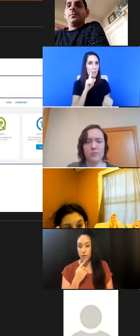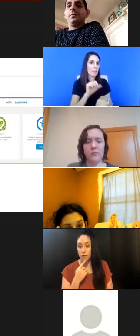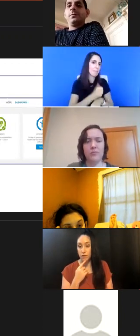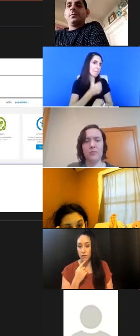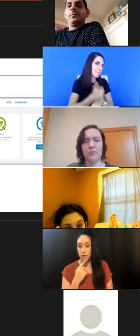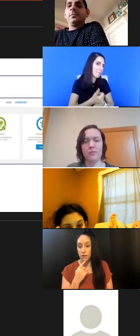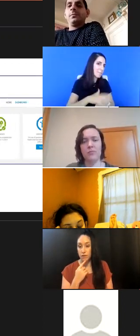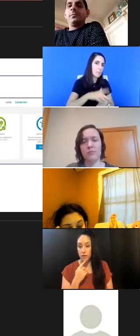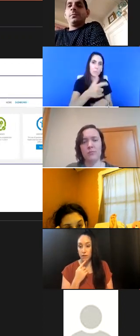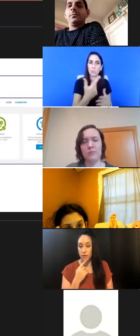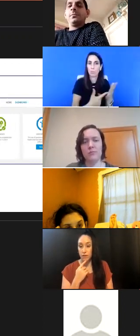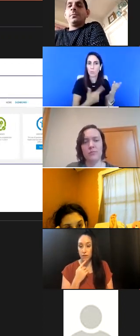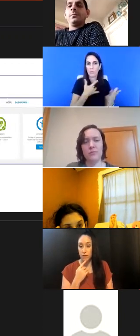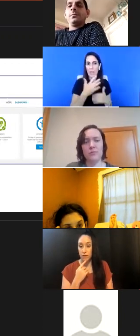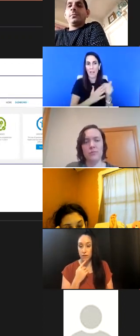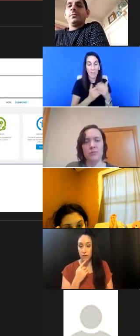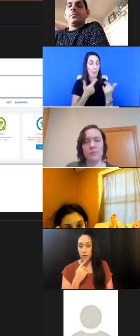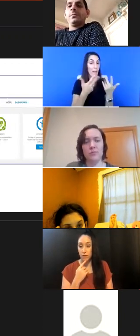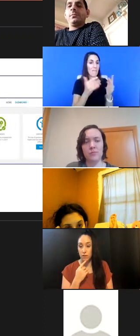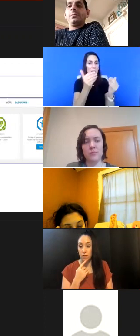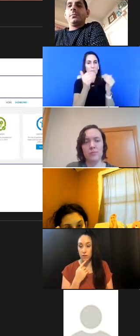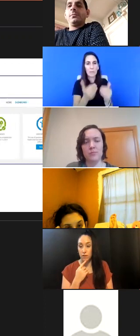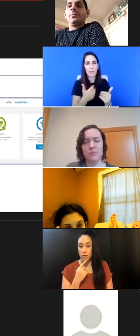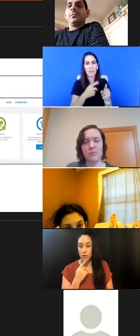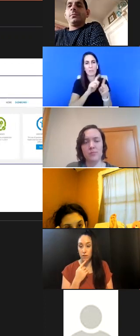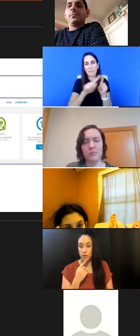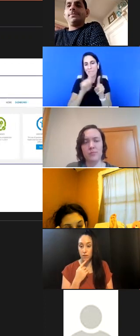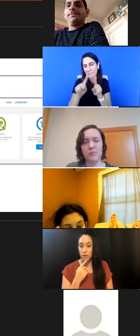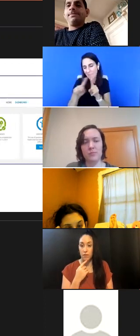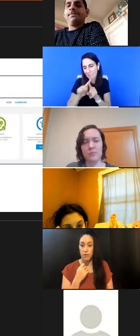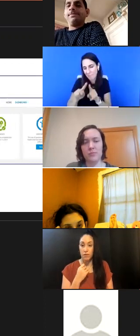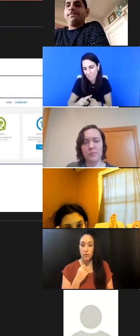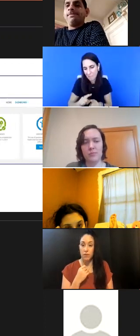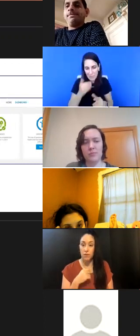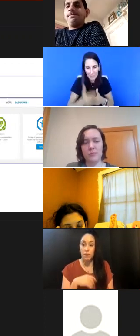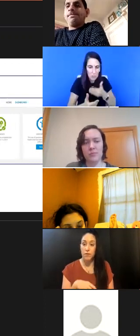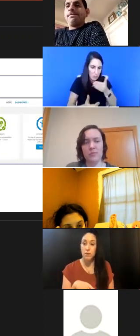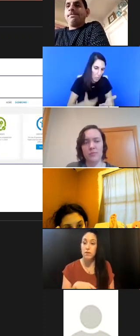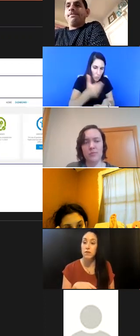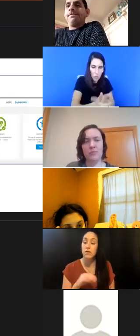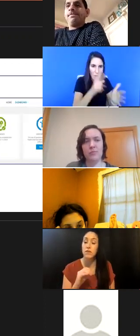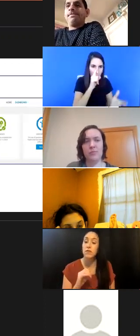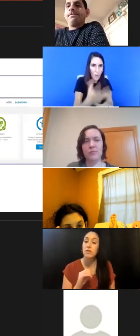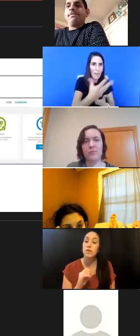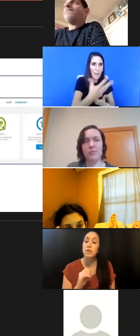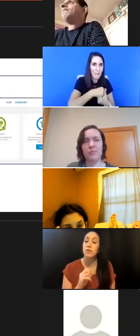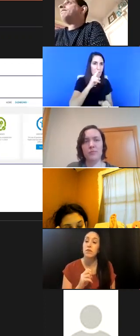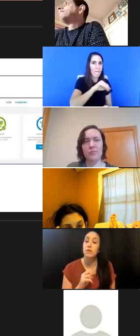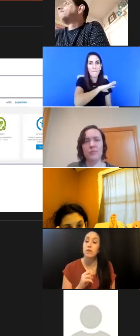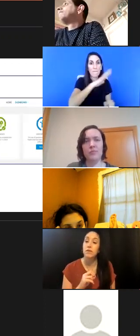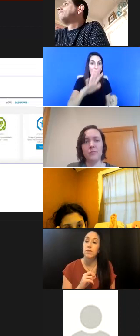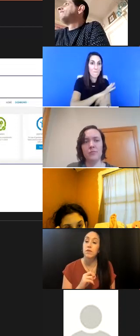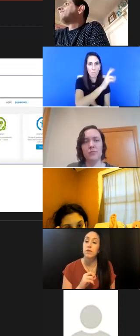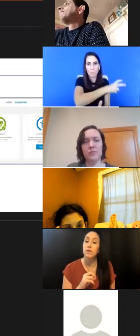feel comfortable doing. Once you do that, then there are various stages you can go to and get involved with to become fully involved in